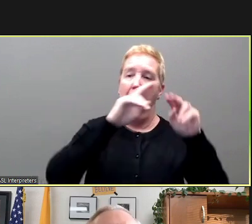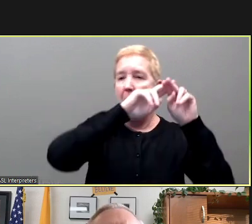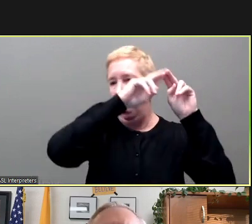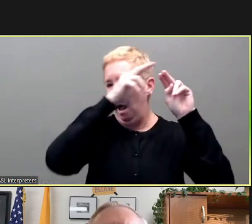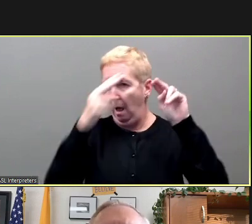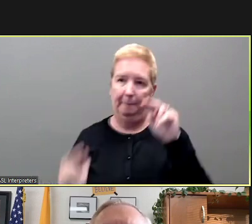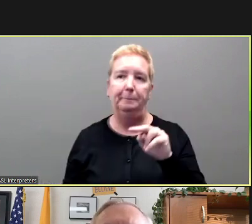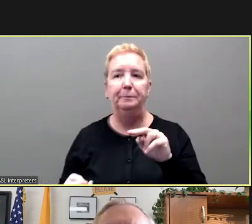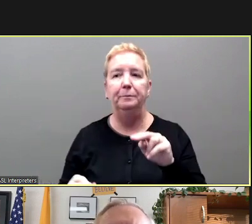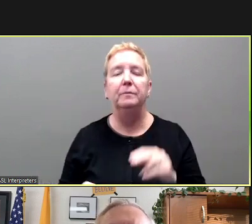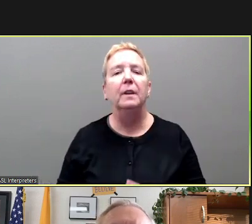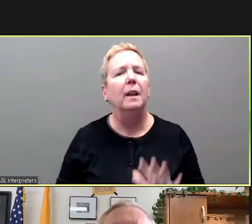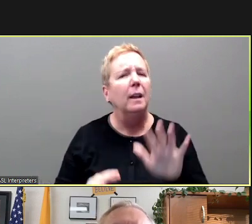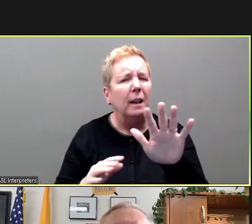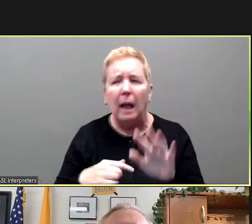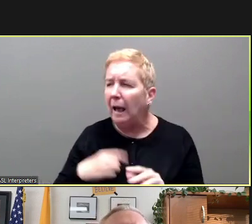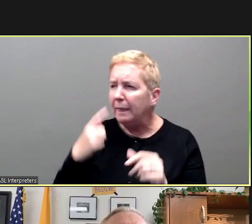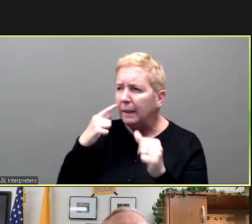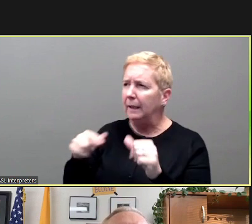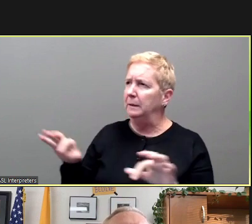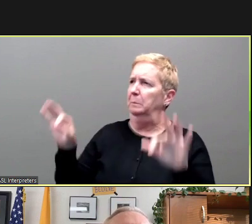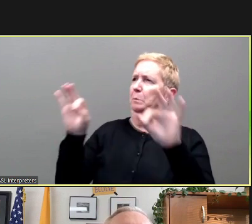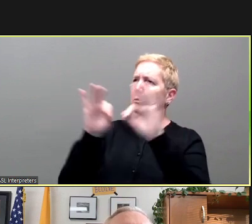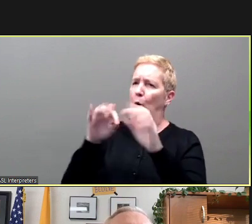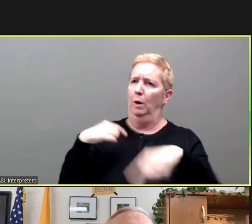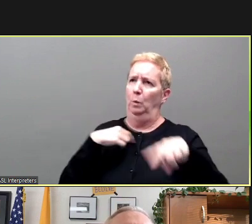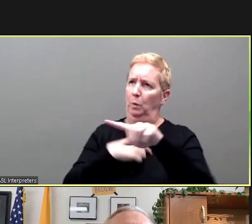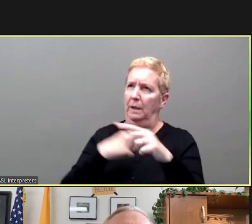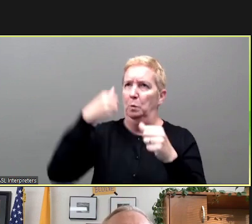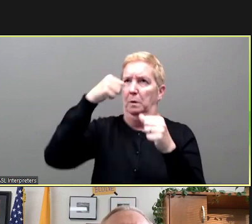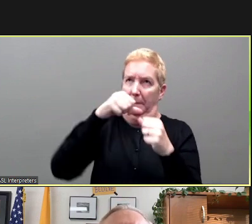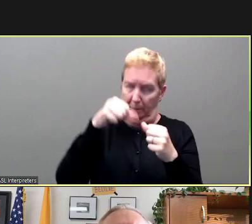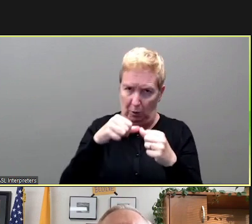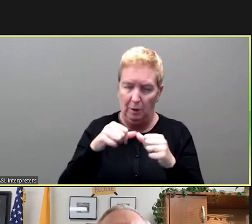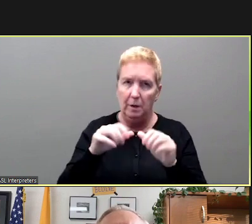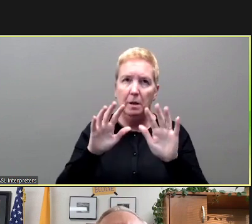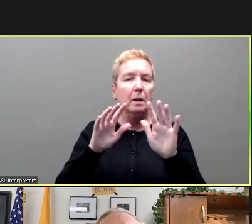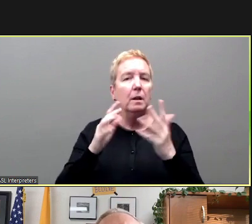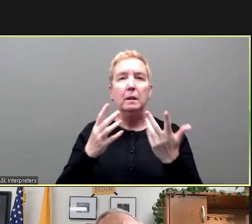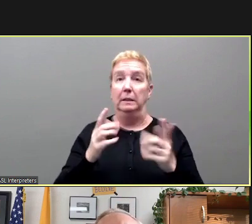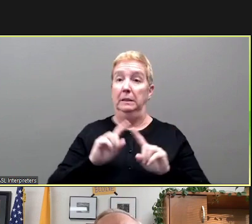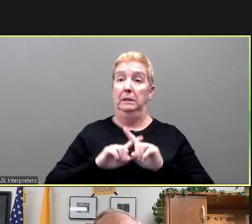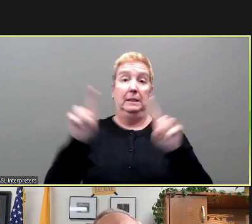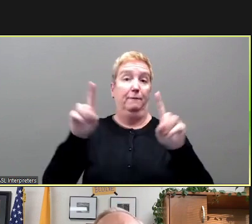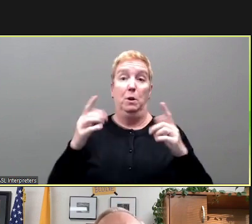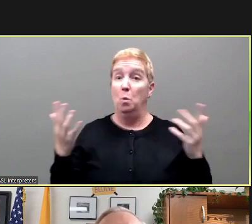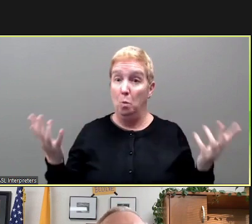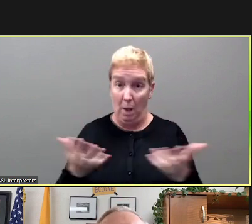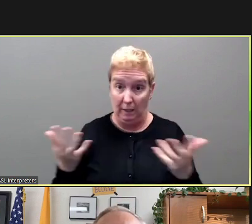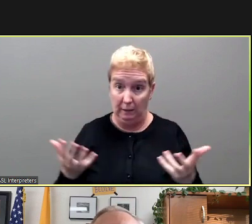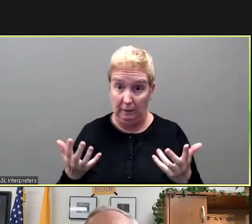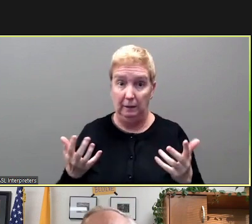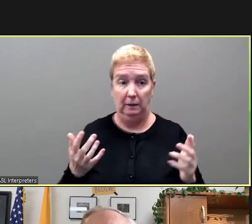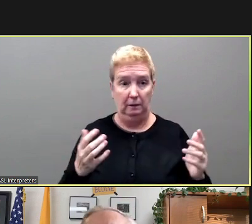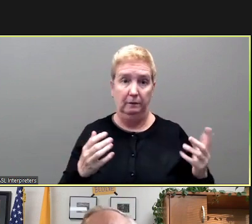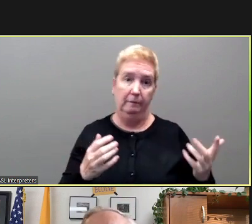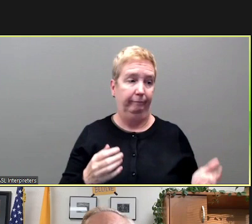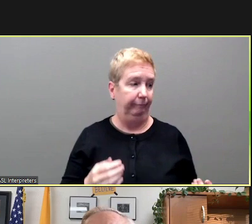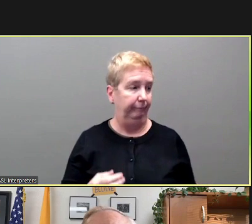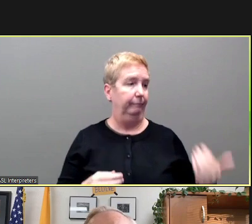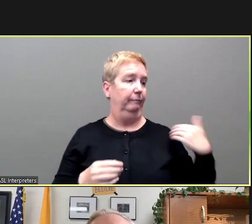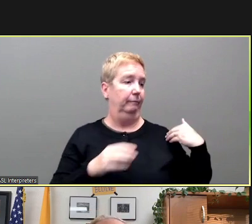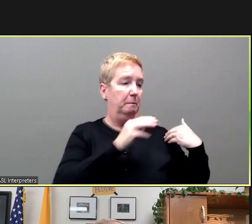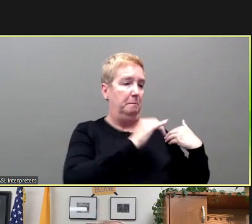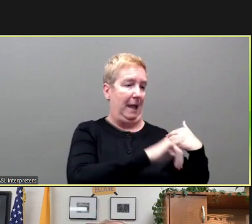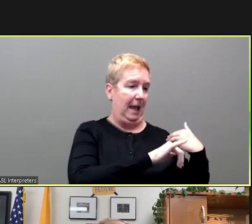of the things to just always remind ourselves is the thing that's really the most different about the wave that goes from May to September